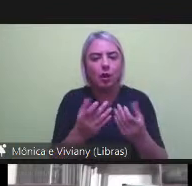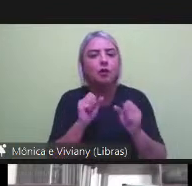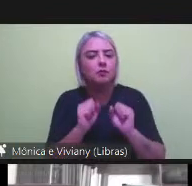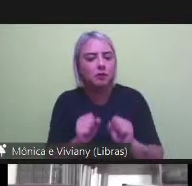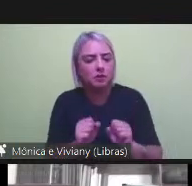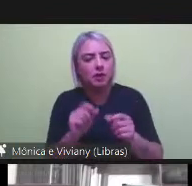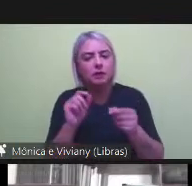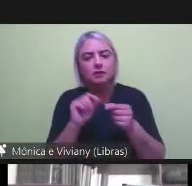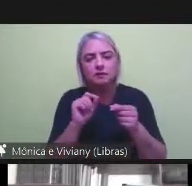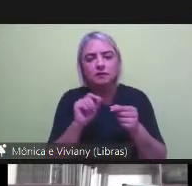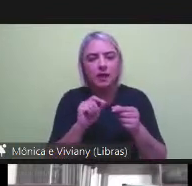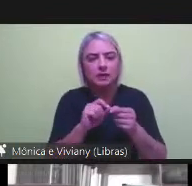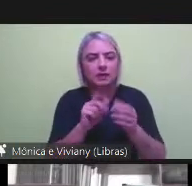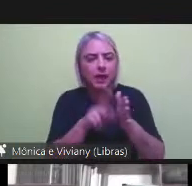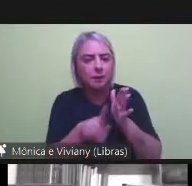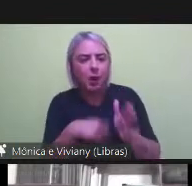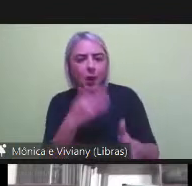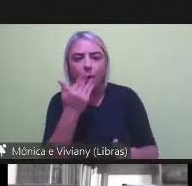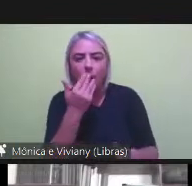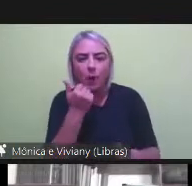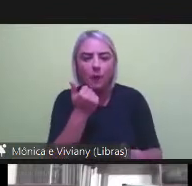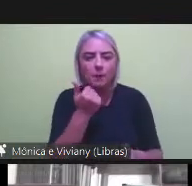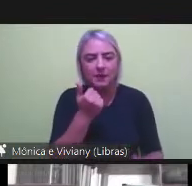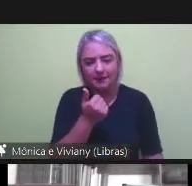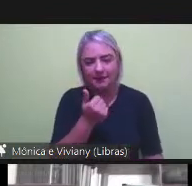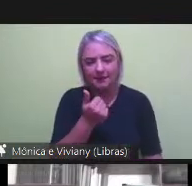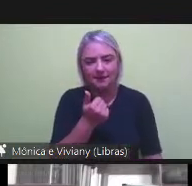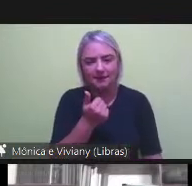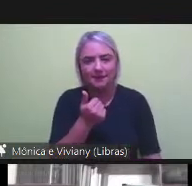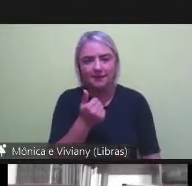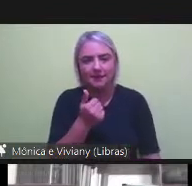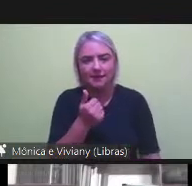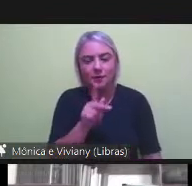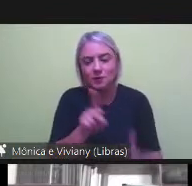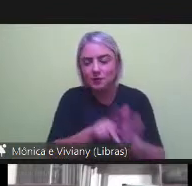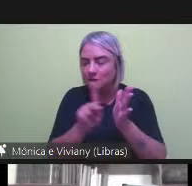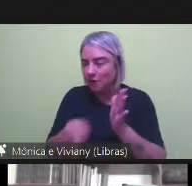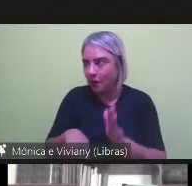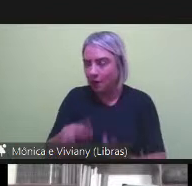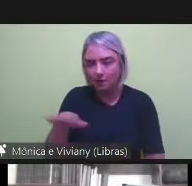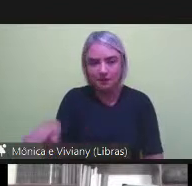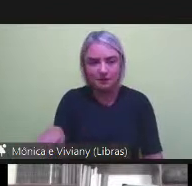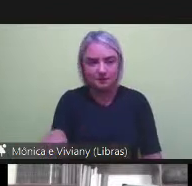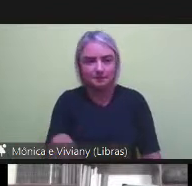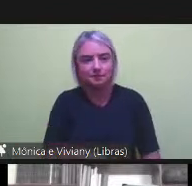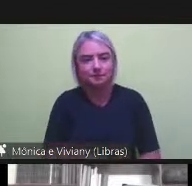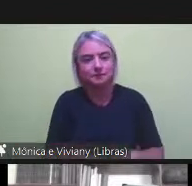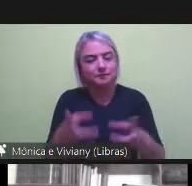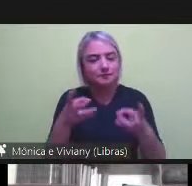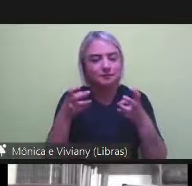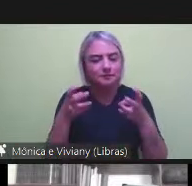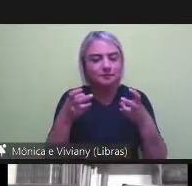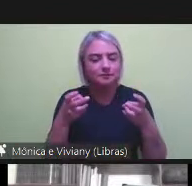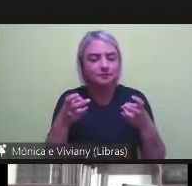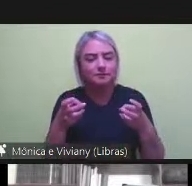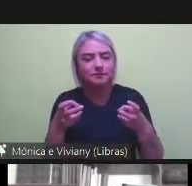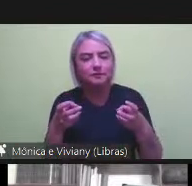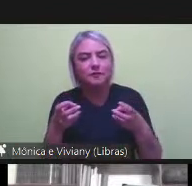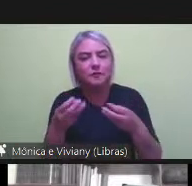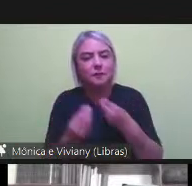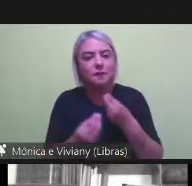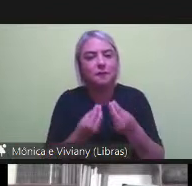elements, kinds of foods, and that they could cook and prepare these kinds of foods. And if you